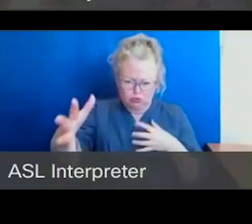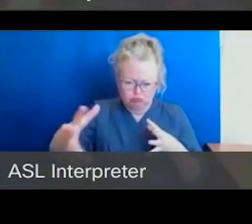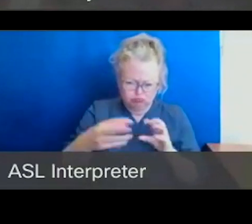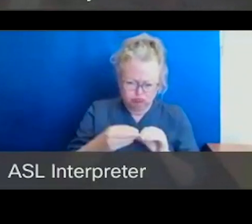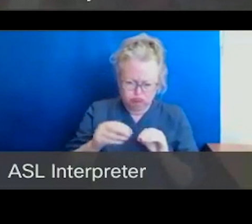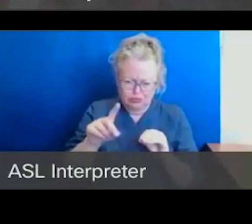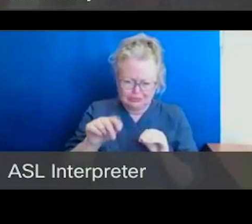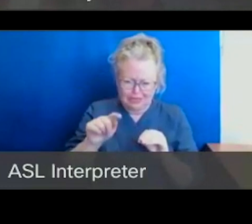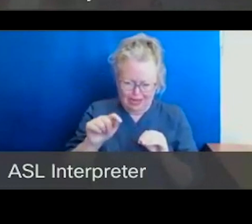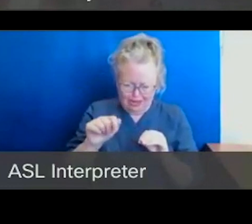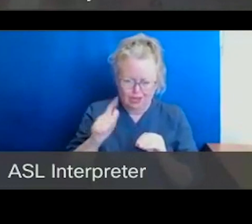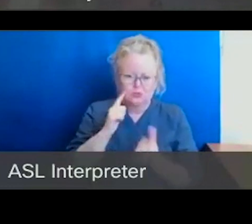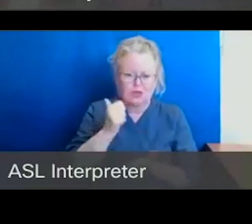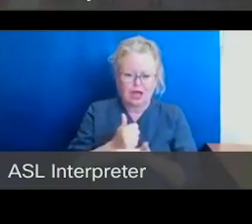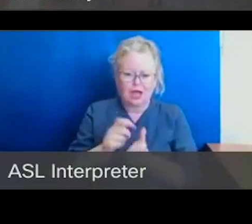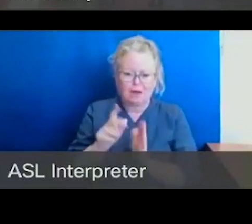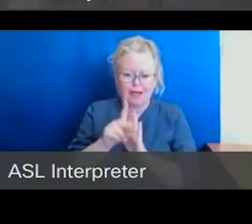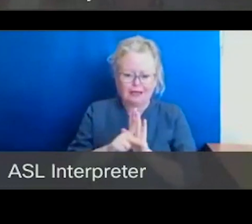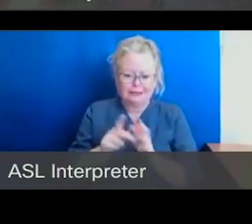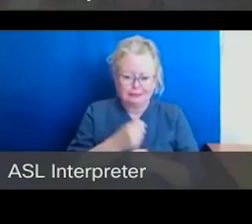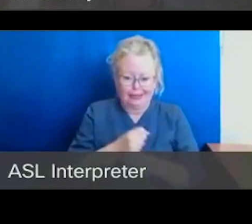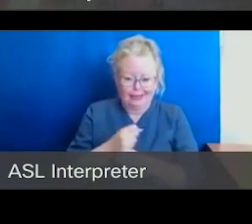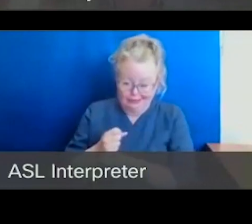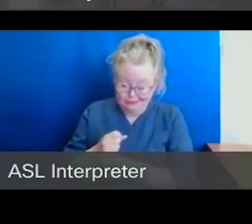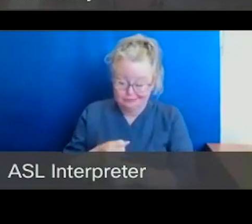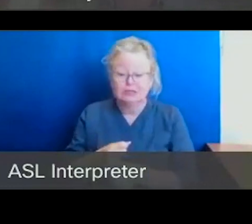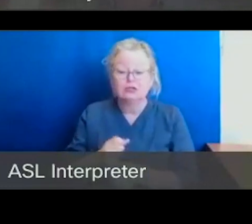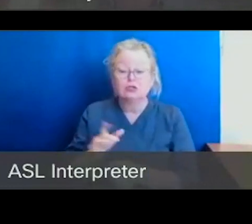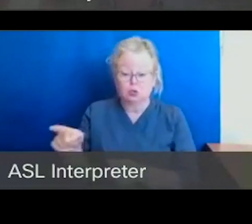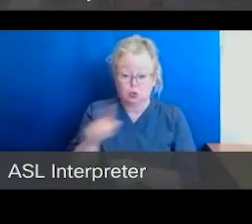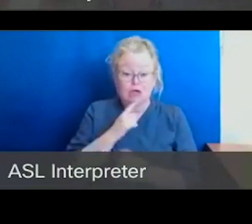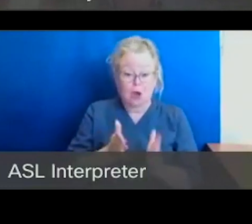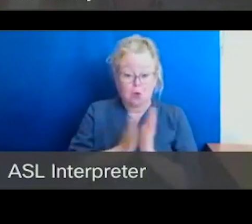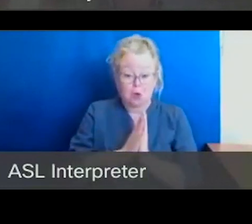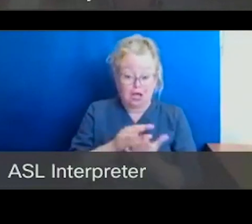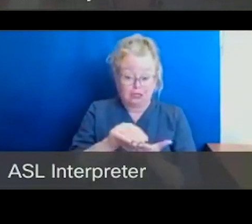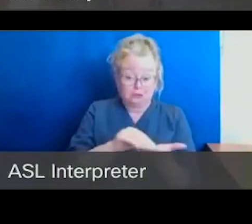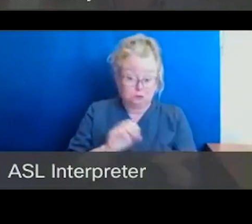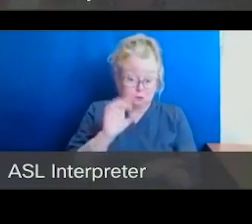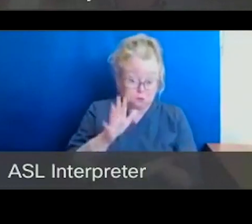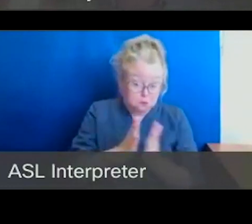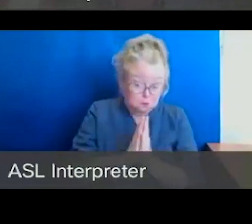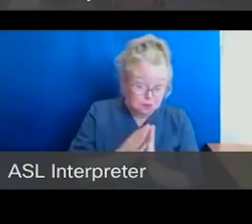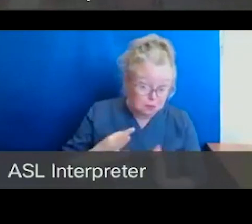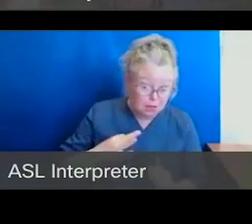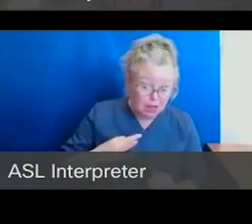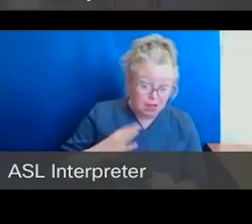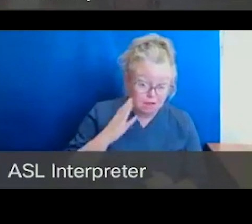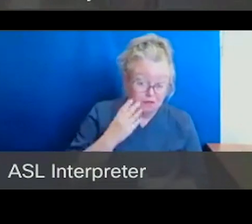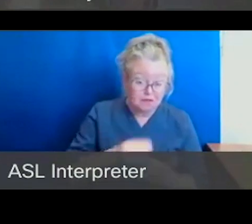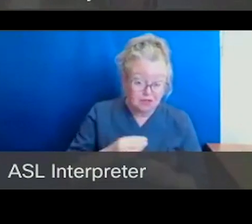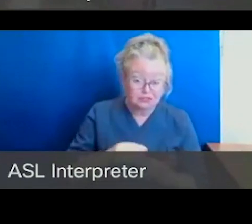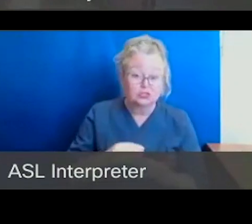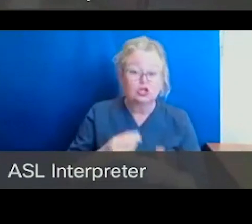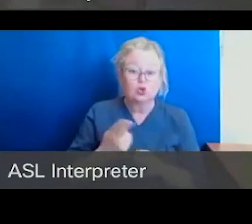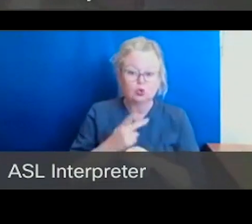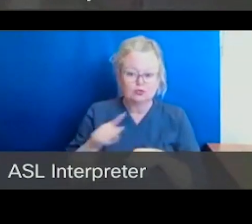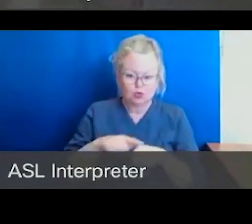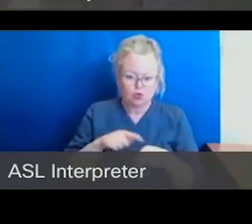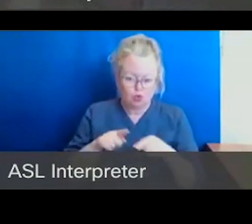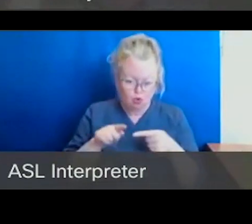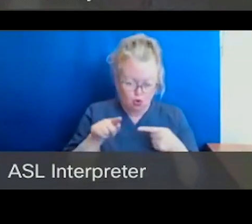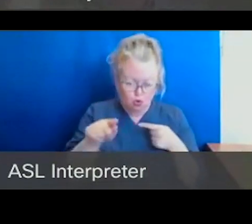State education agencies can use these funds to analyze the data in their state longitudinal data systems in order to